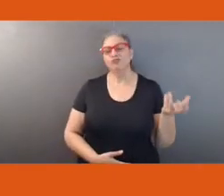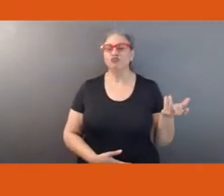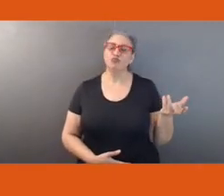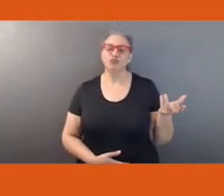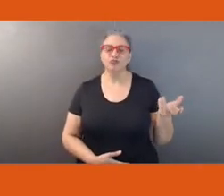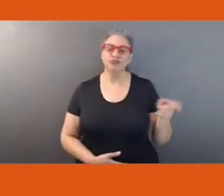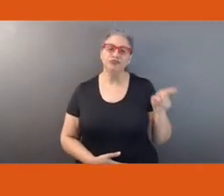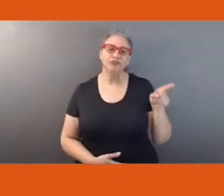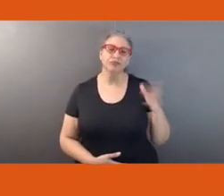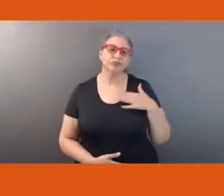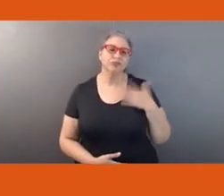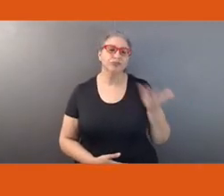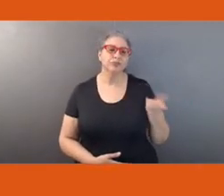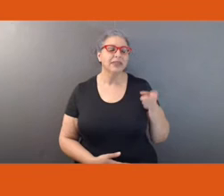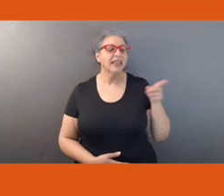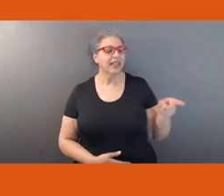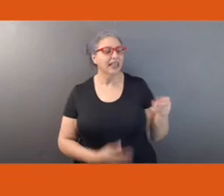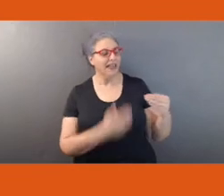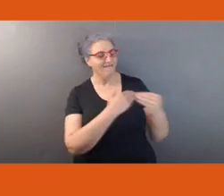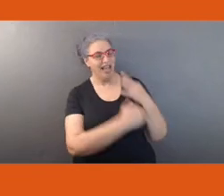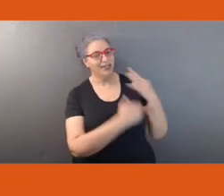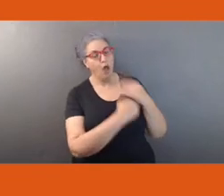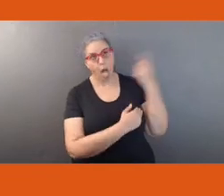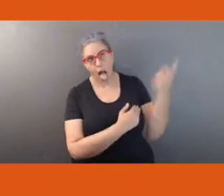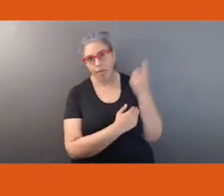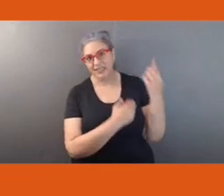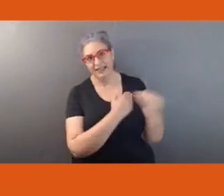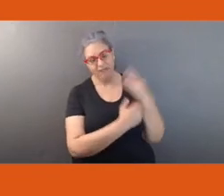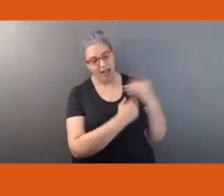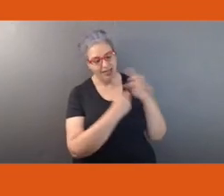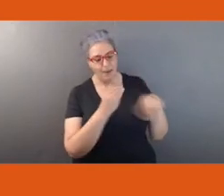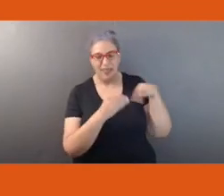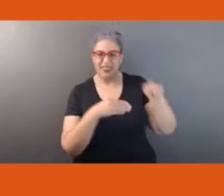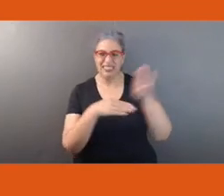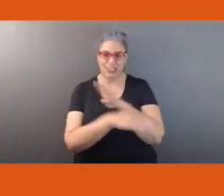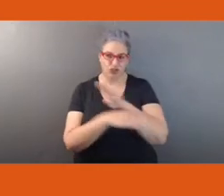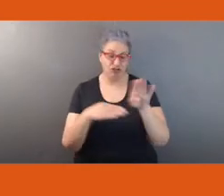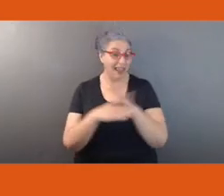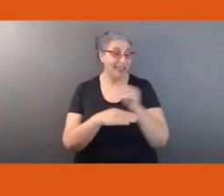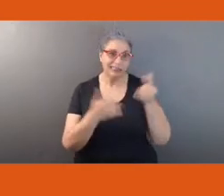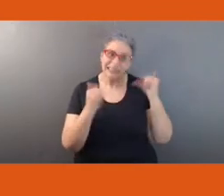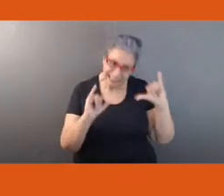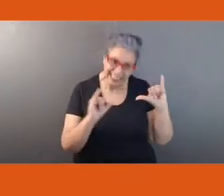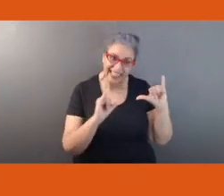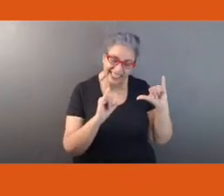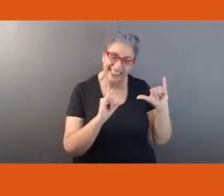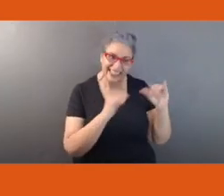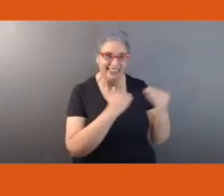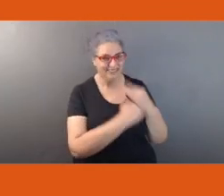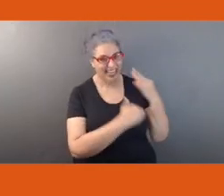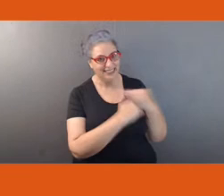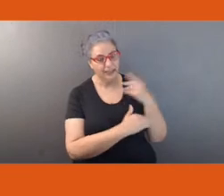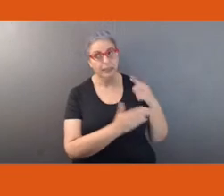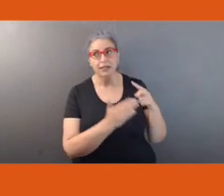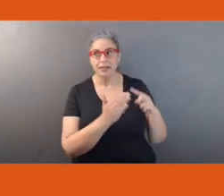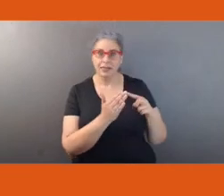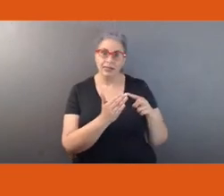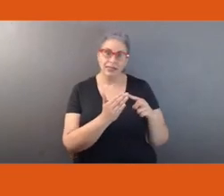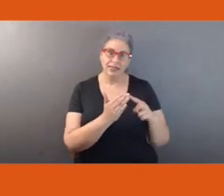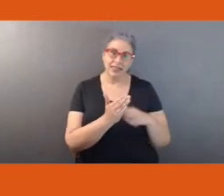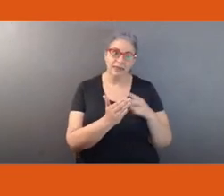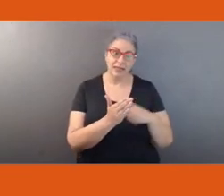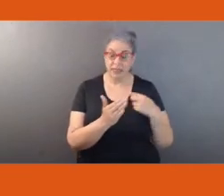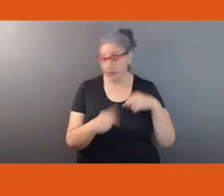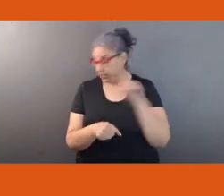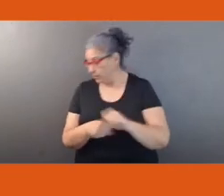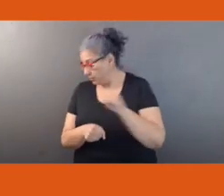of gave me advice always about the industry, and he still gives me advice. Sometimes I'm, you